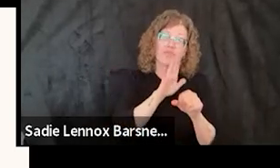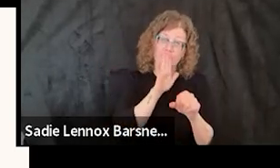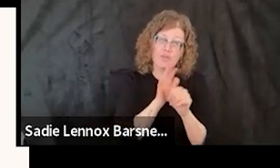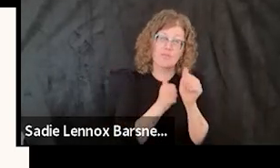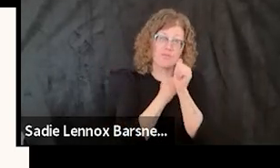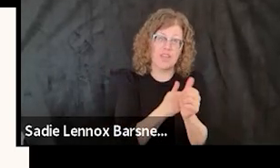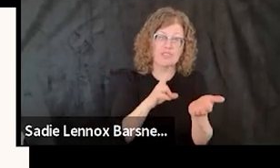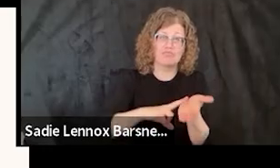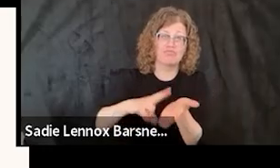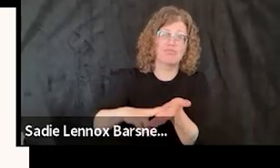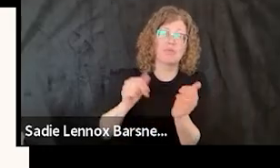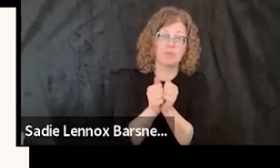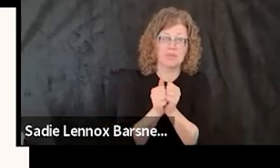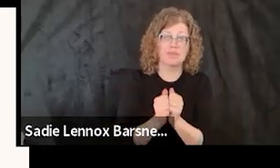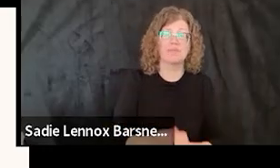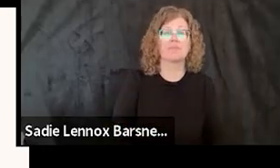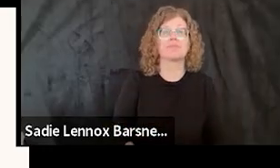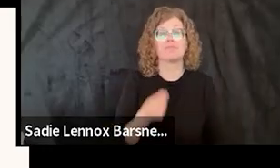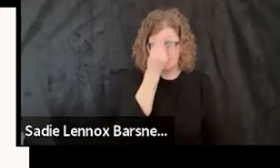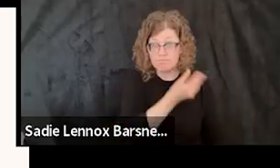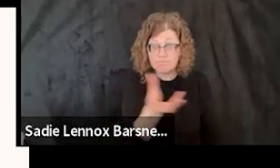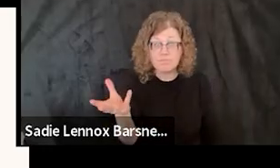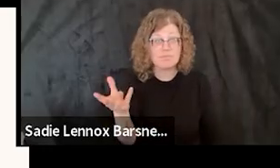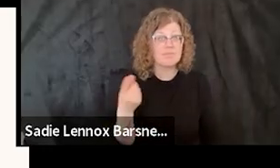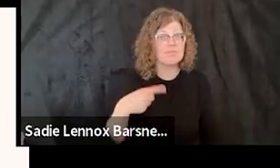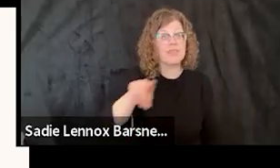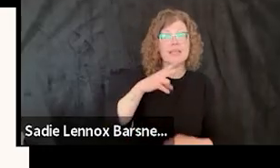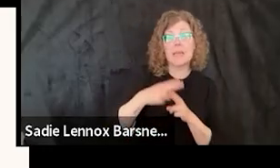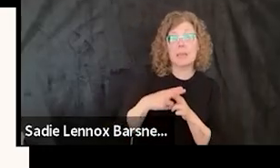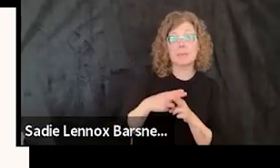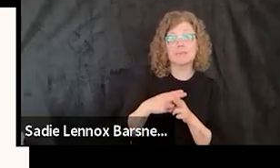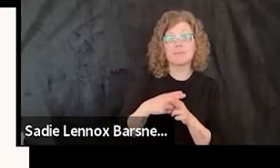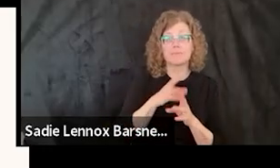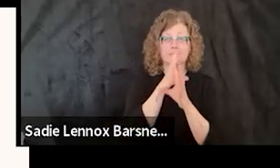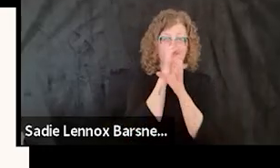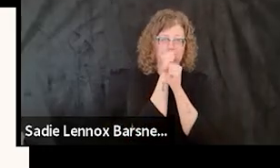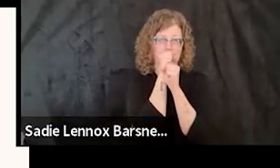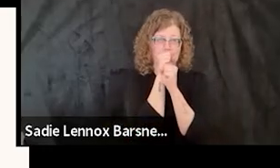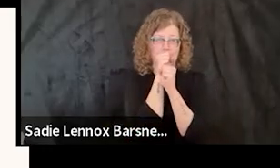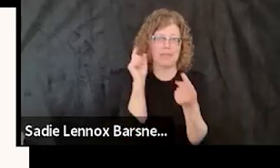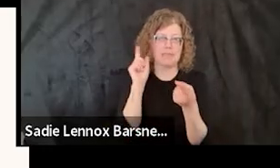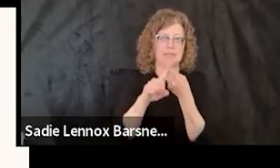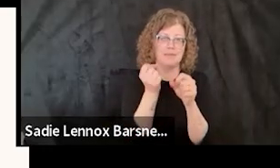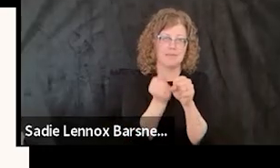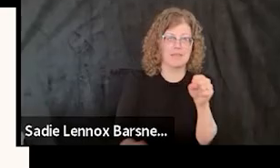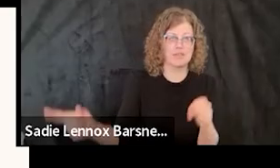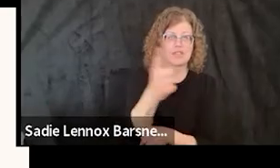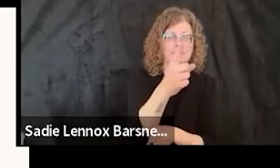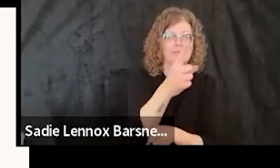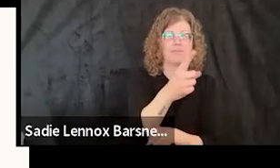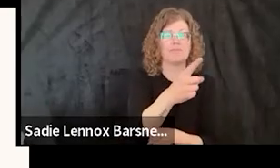Assessors are kept confidential and anonymous until next year, when a full list of assessors is posted as part of our annual